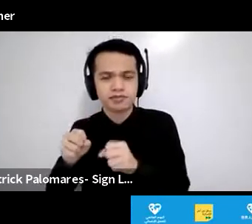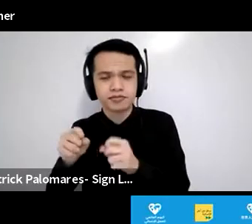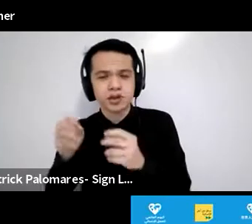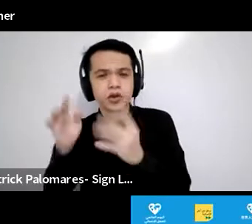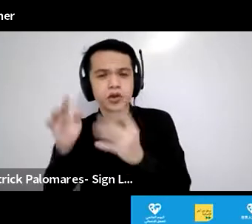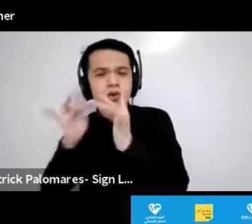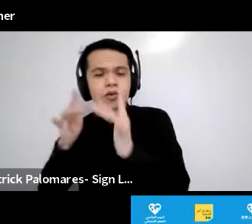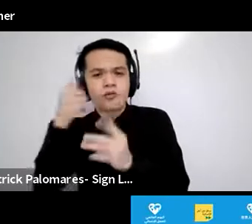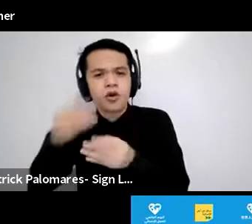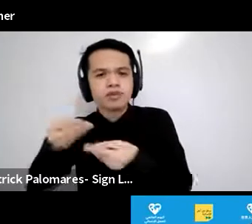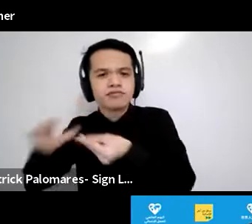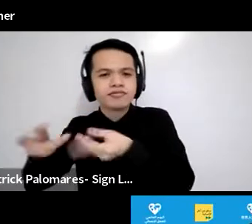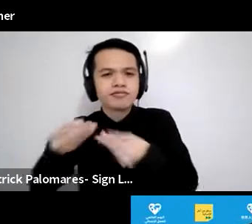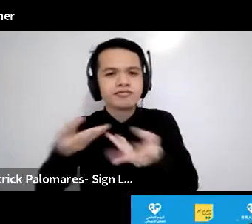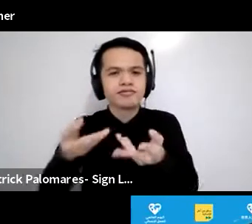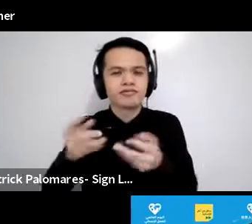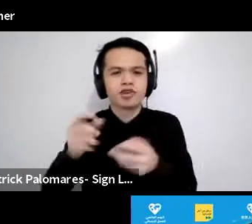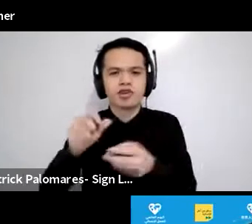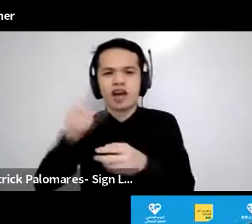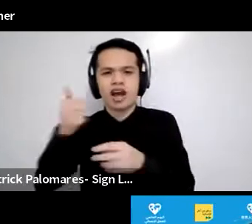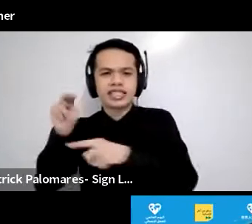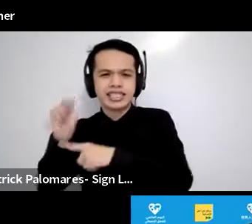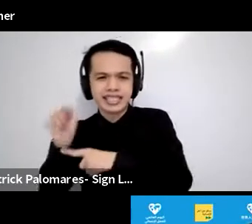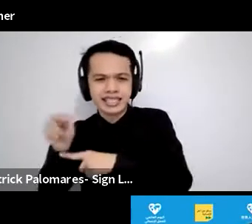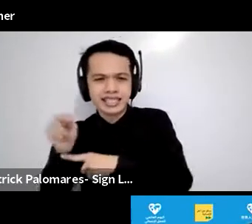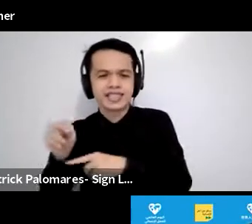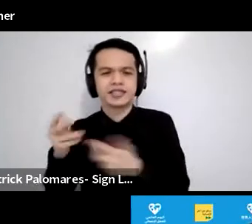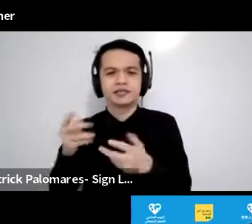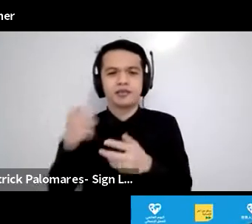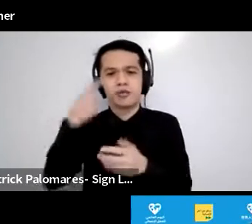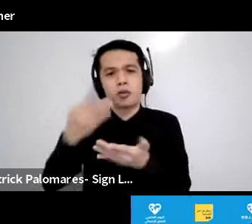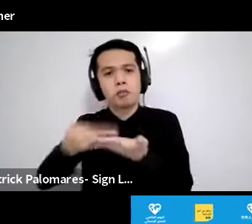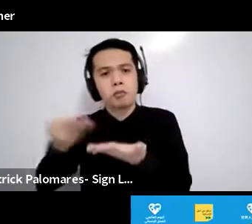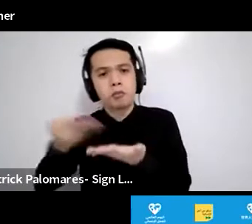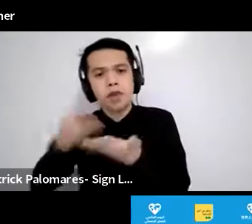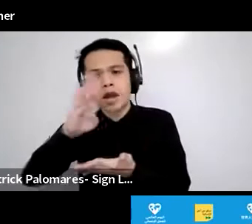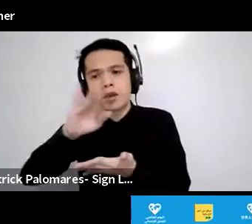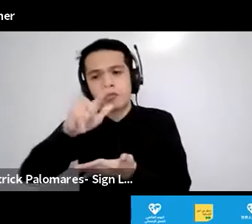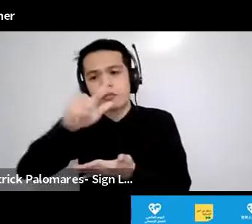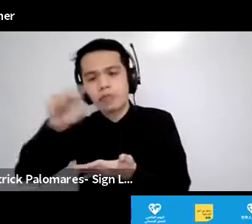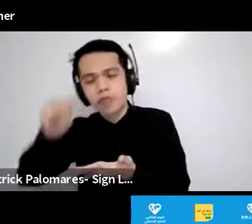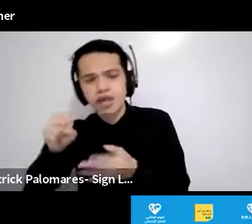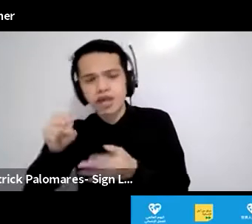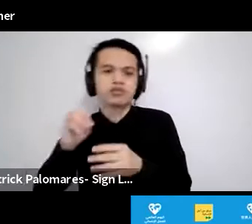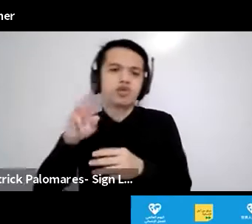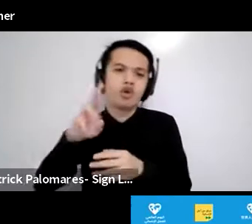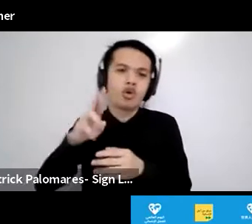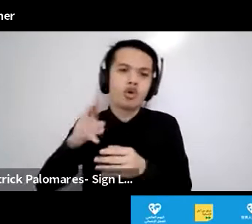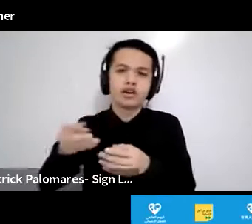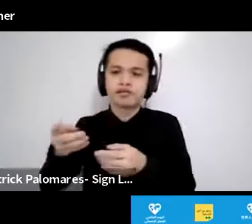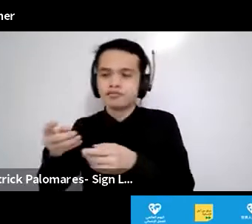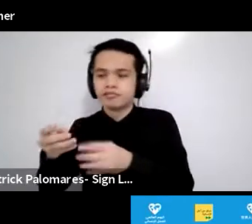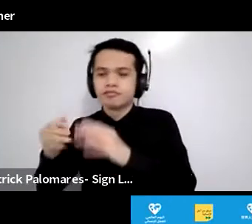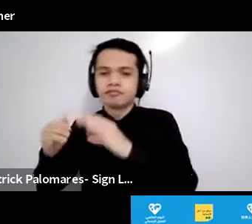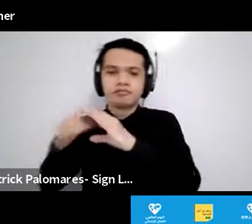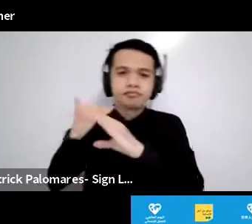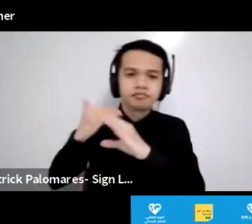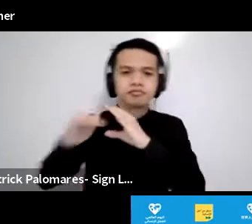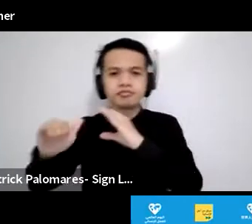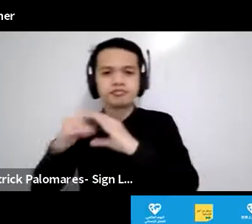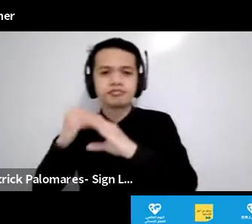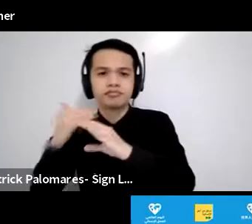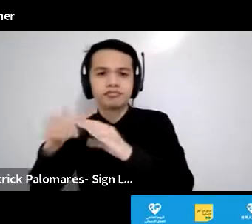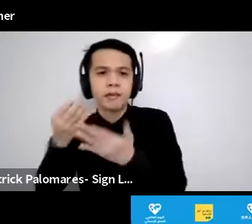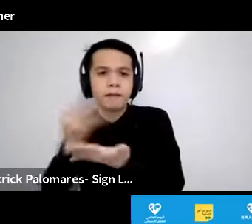purchase basic goods and commodities, pay utility bills, and transfer or receive money through their mobile wallets linked to